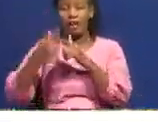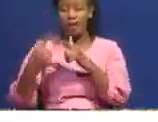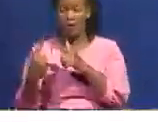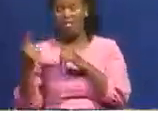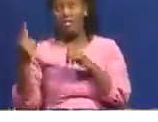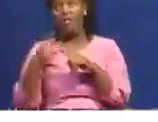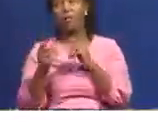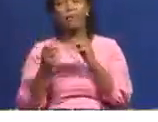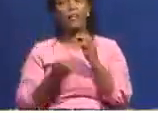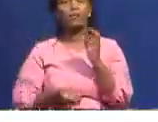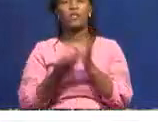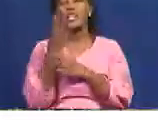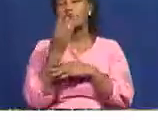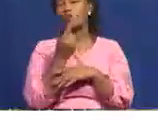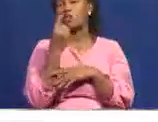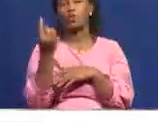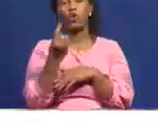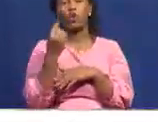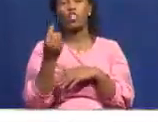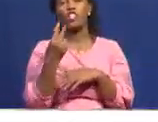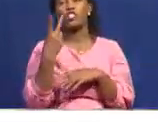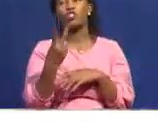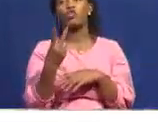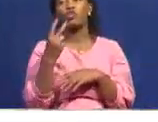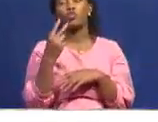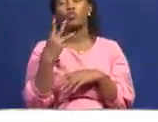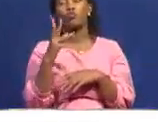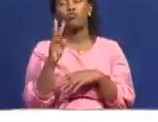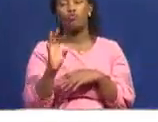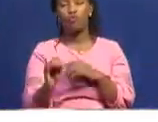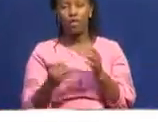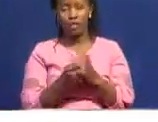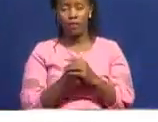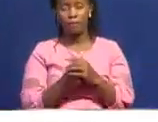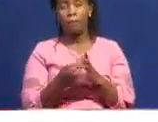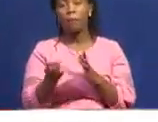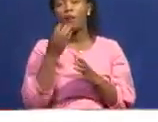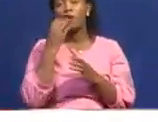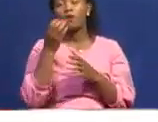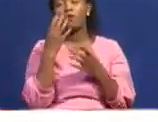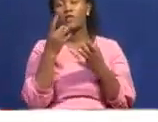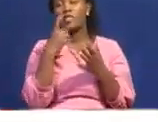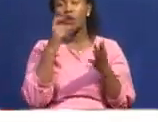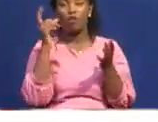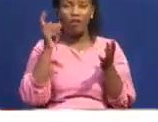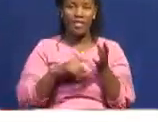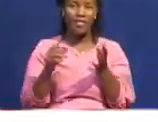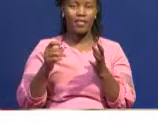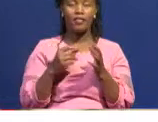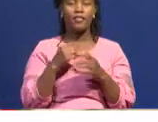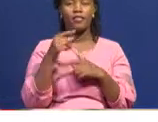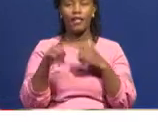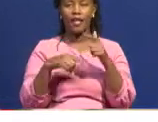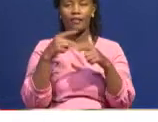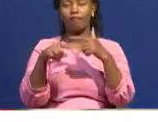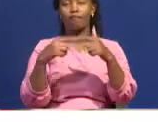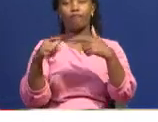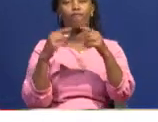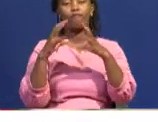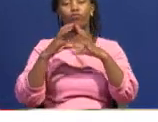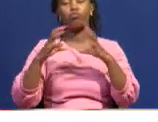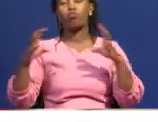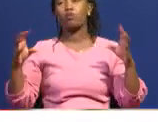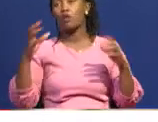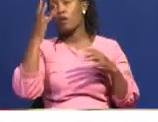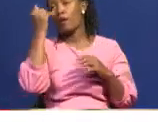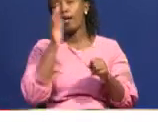is about 200,000 metric tons. Consumption of rice in the country is going up, especially because of the young